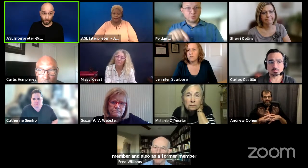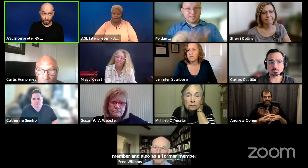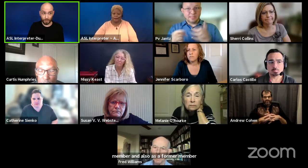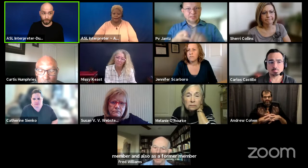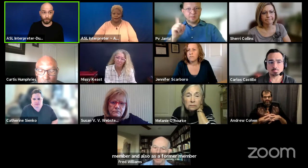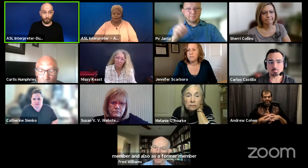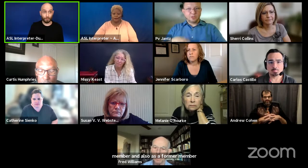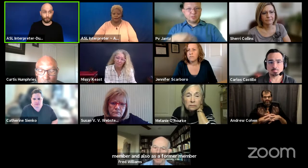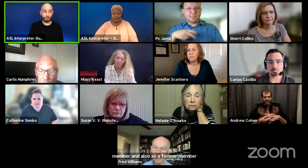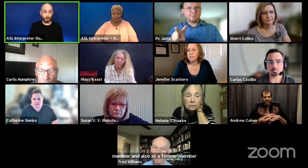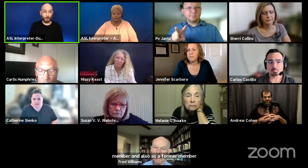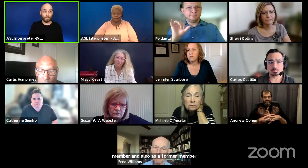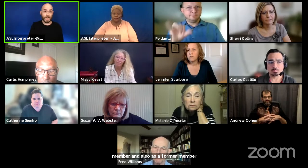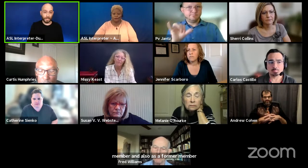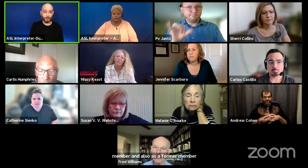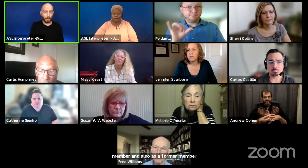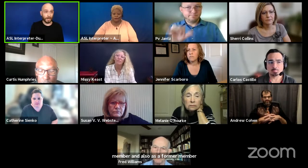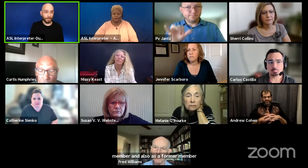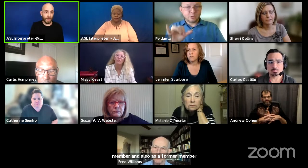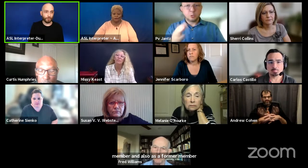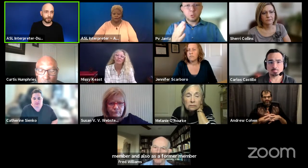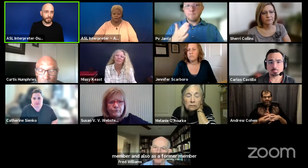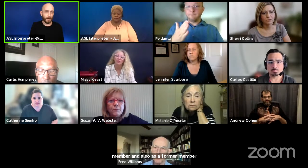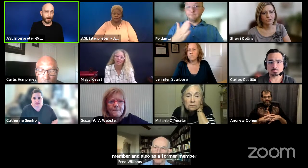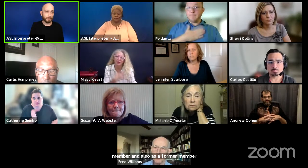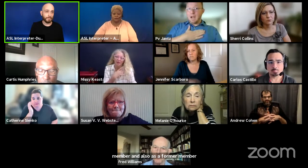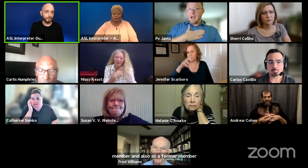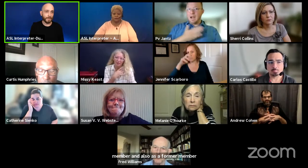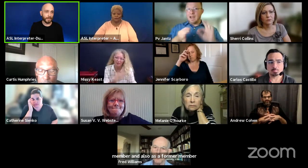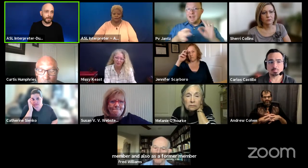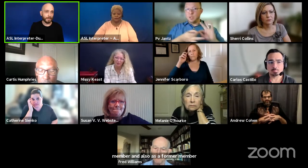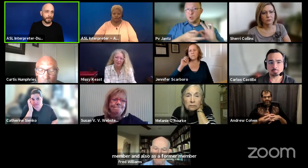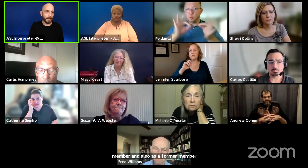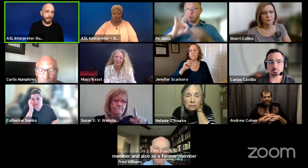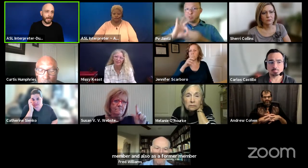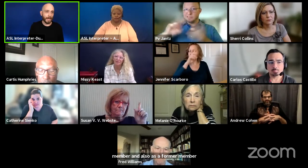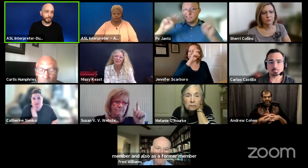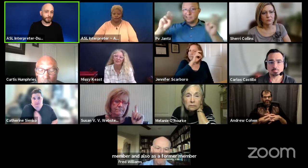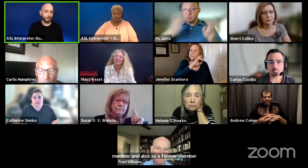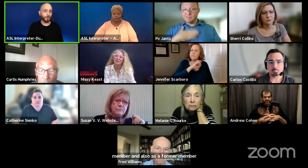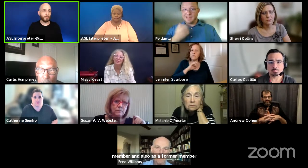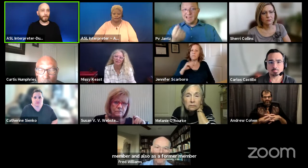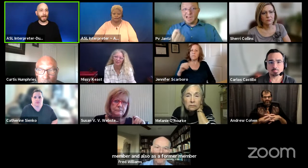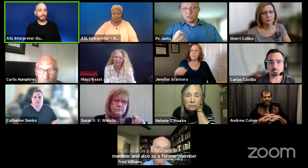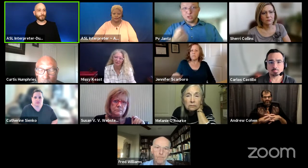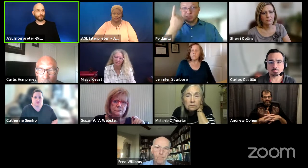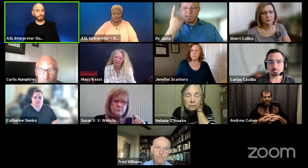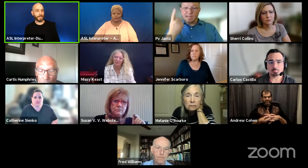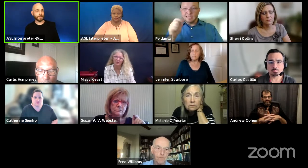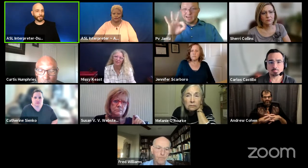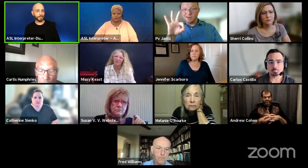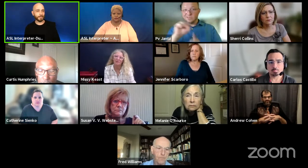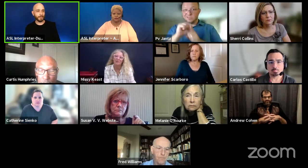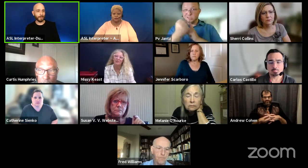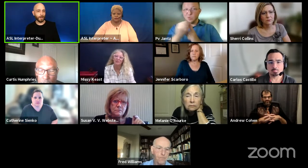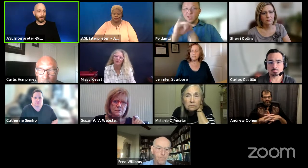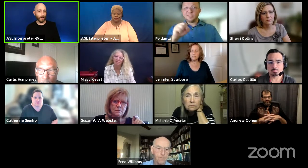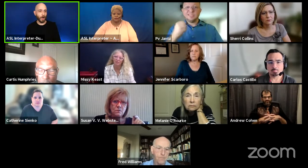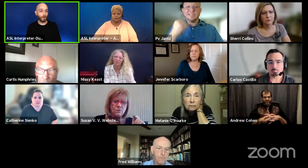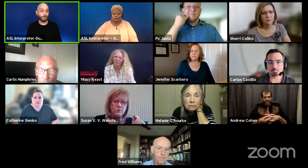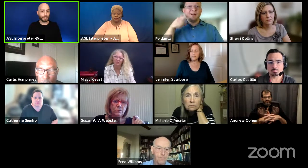the board from ADOA that first time. And so my